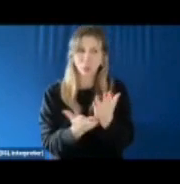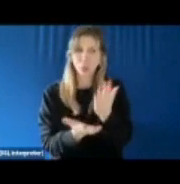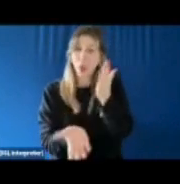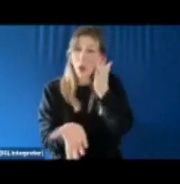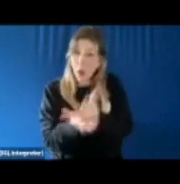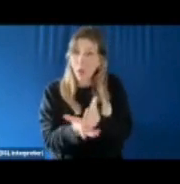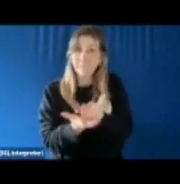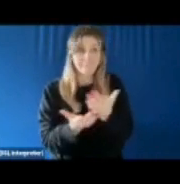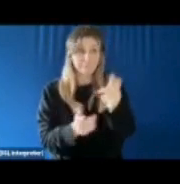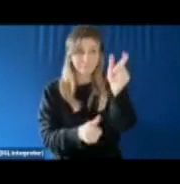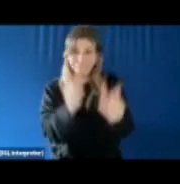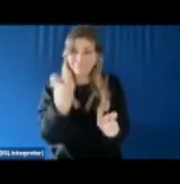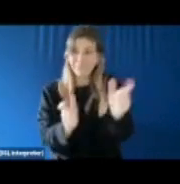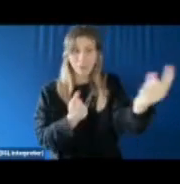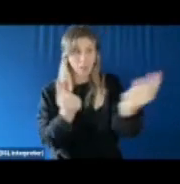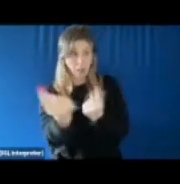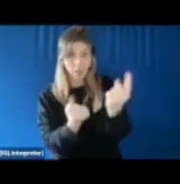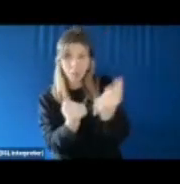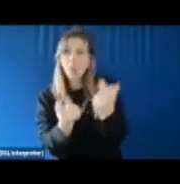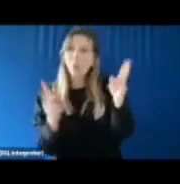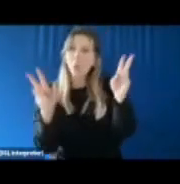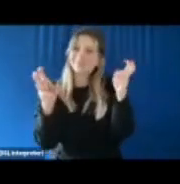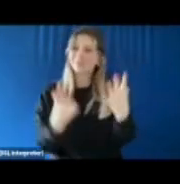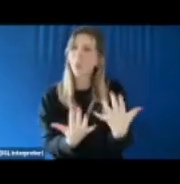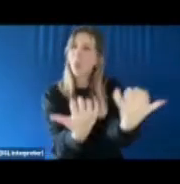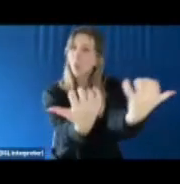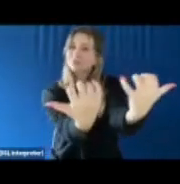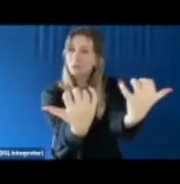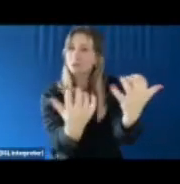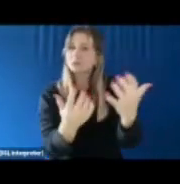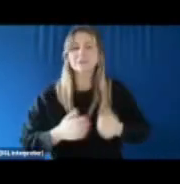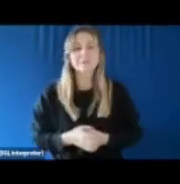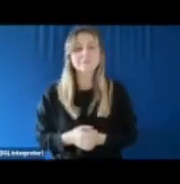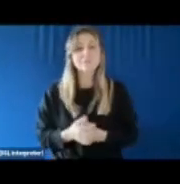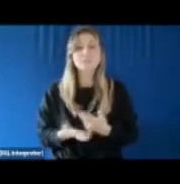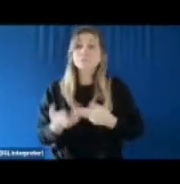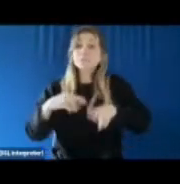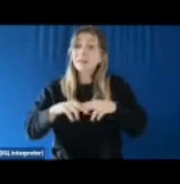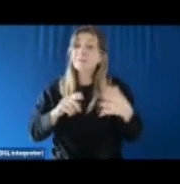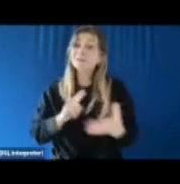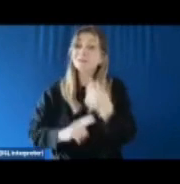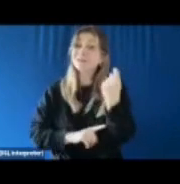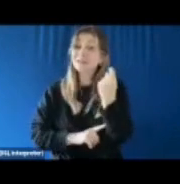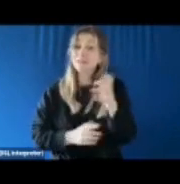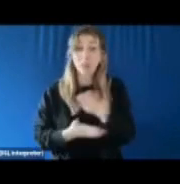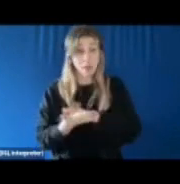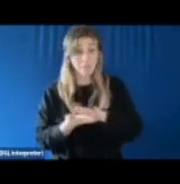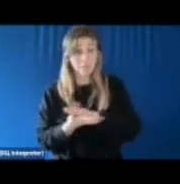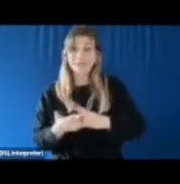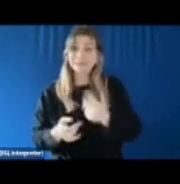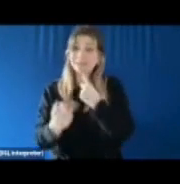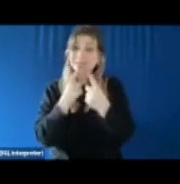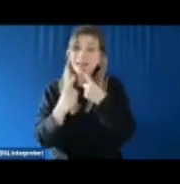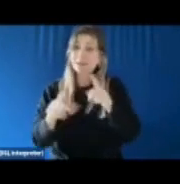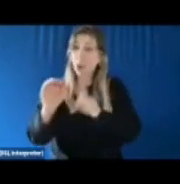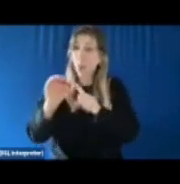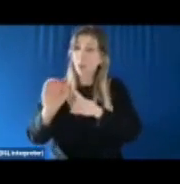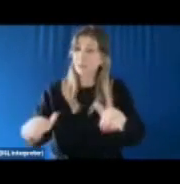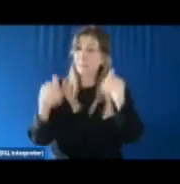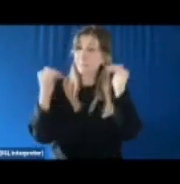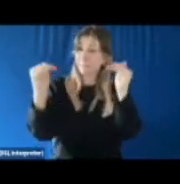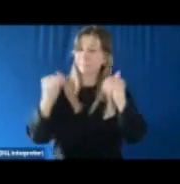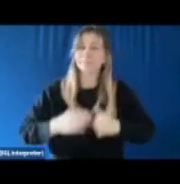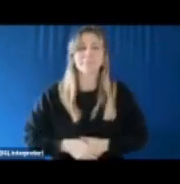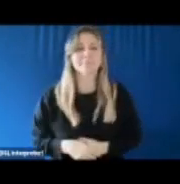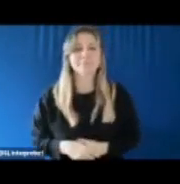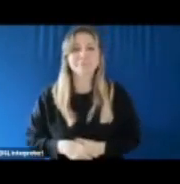And if all goes well, it can result in higher data quality. So my background is in market research, data collection,